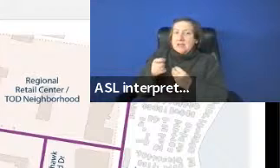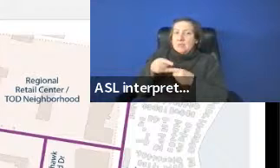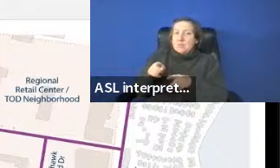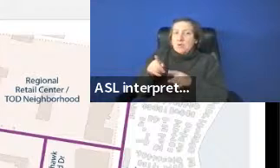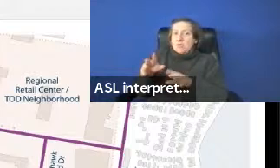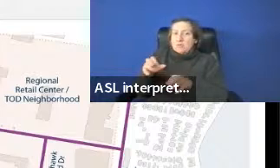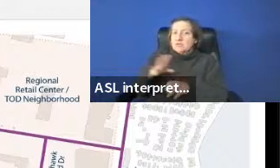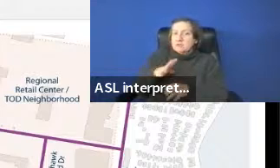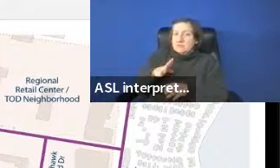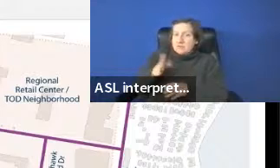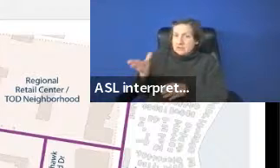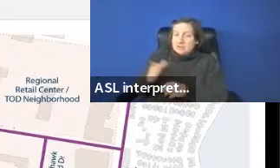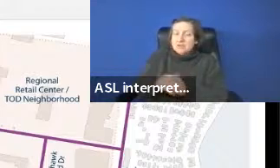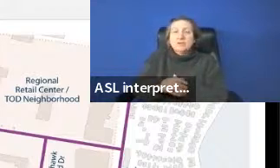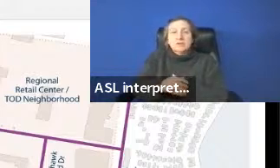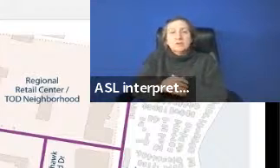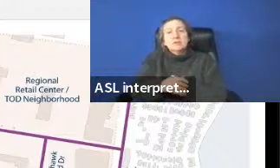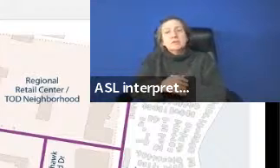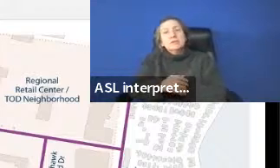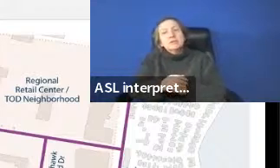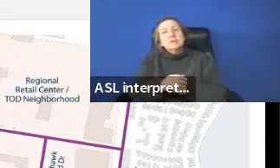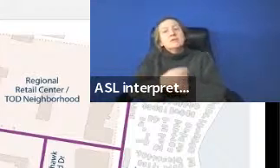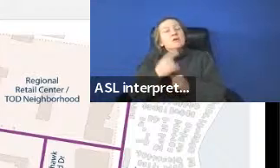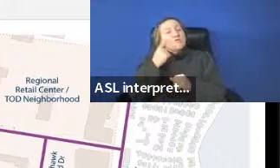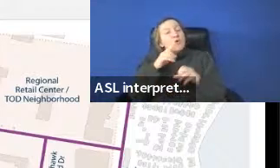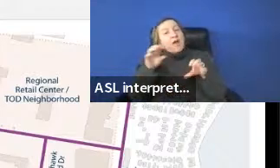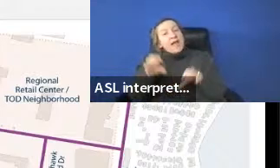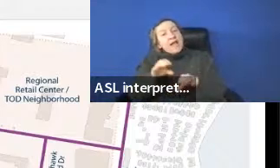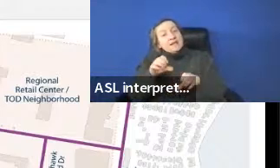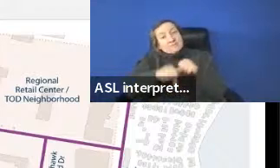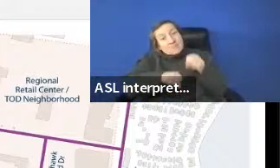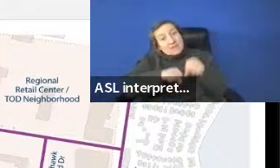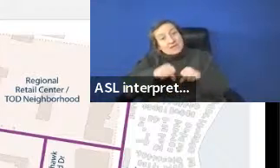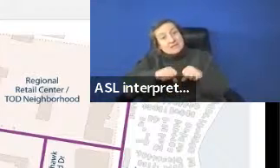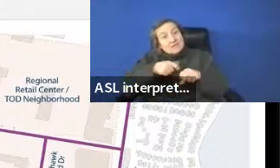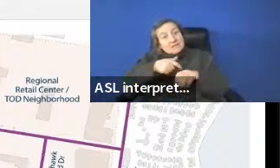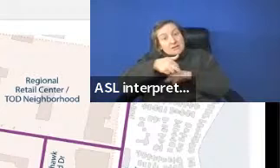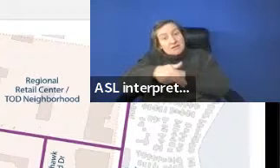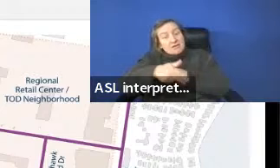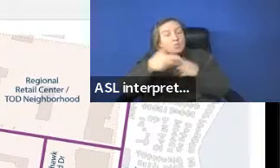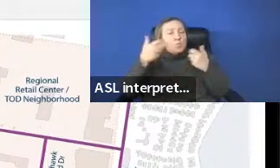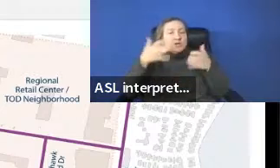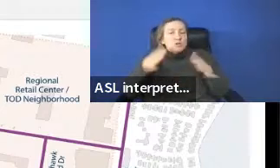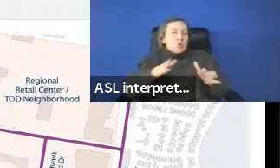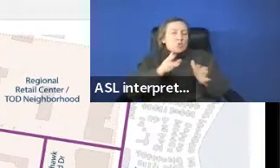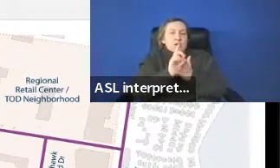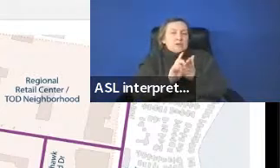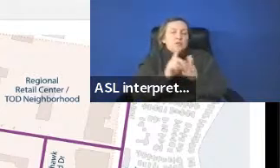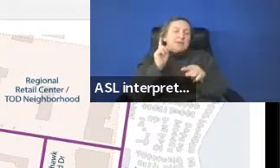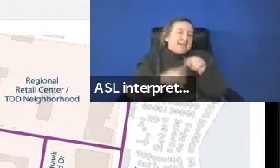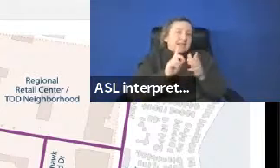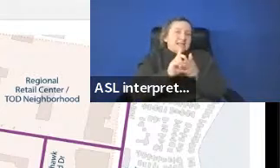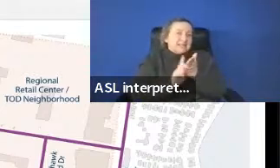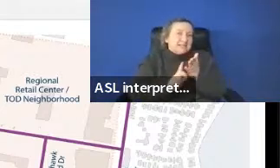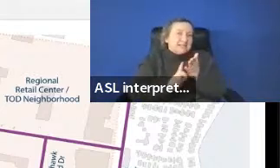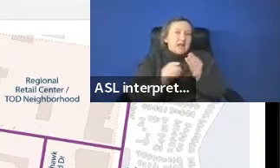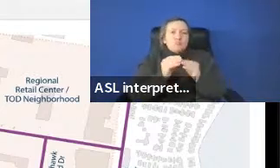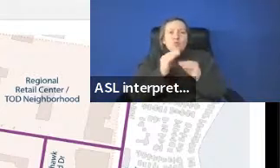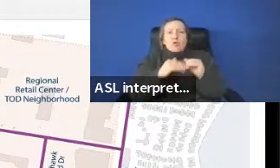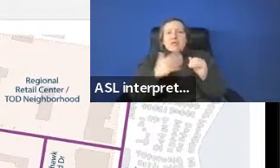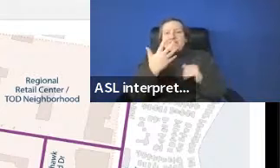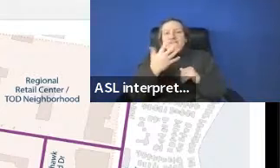Go, Casey. So for the active transportation, we don't want to design, can't design over 5%. We want to stay